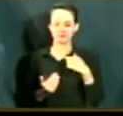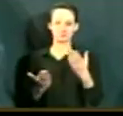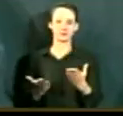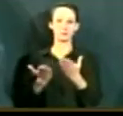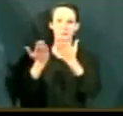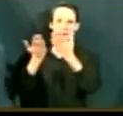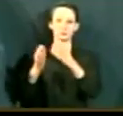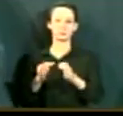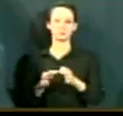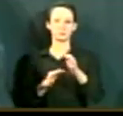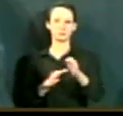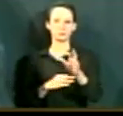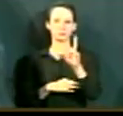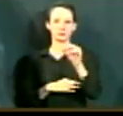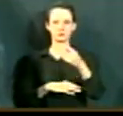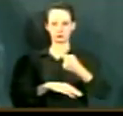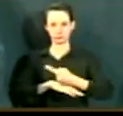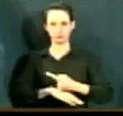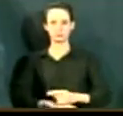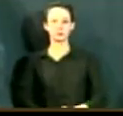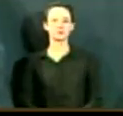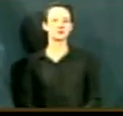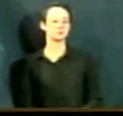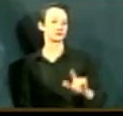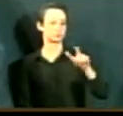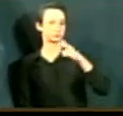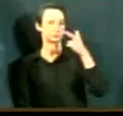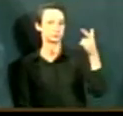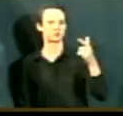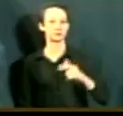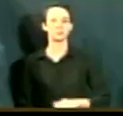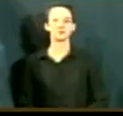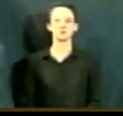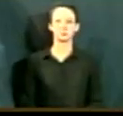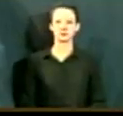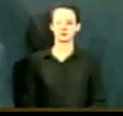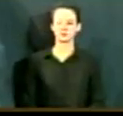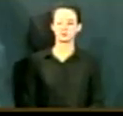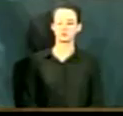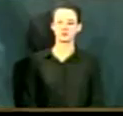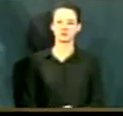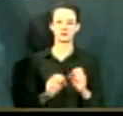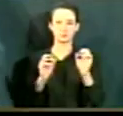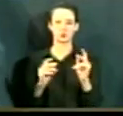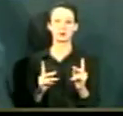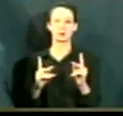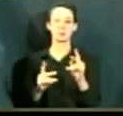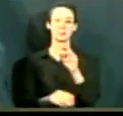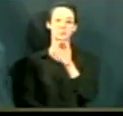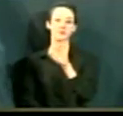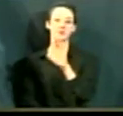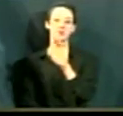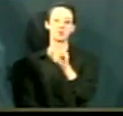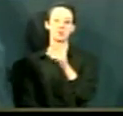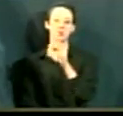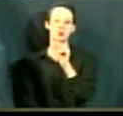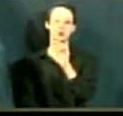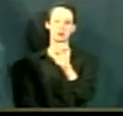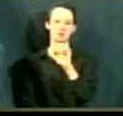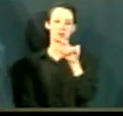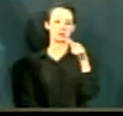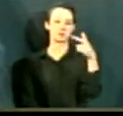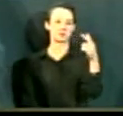that we postpone this for 30 days. Second. Okay, motion has been made by Ms. Fugit, seconded by